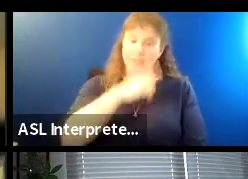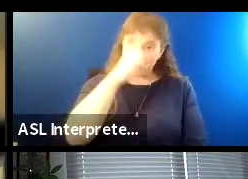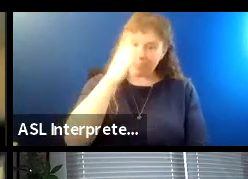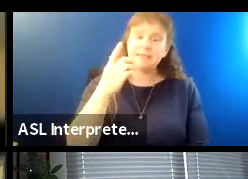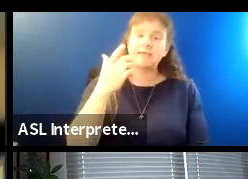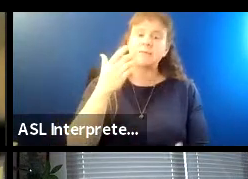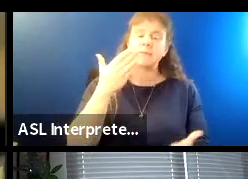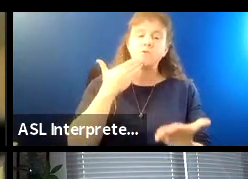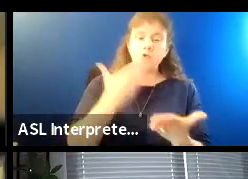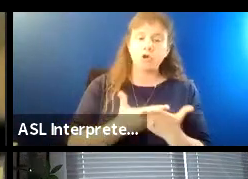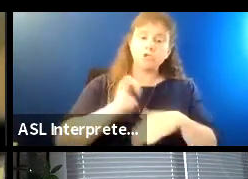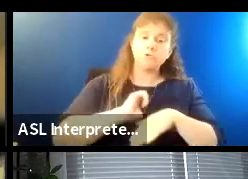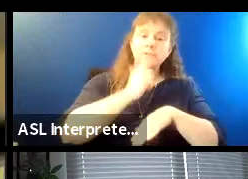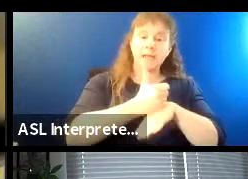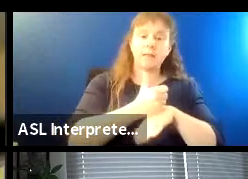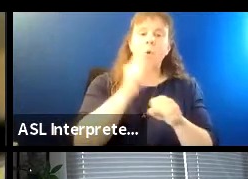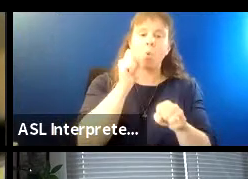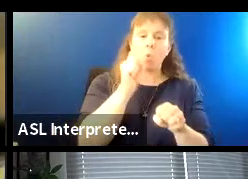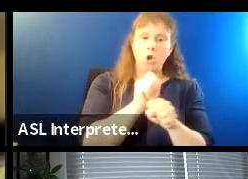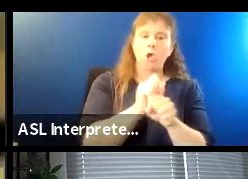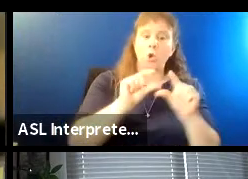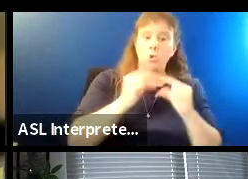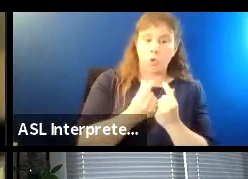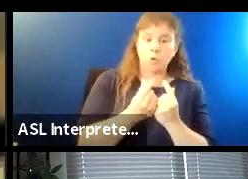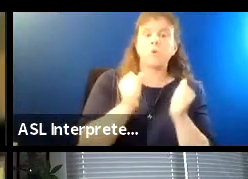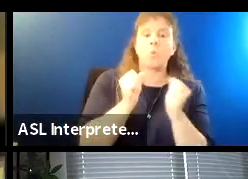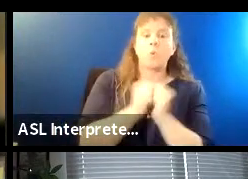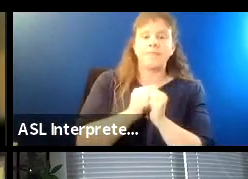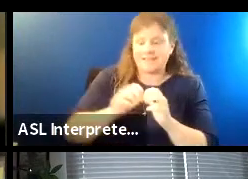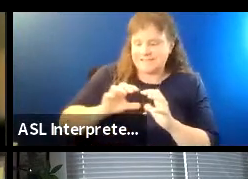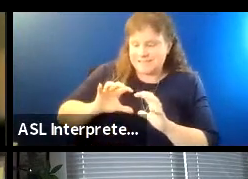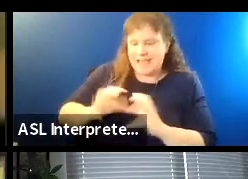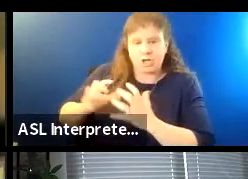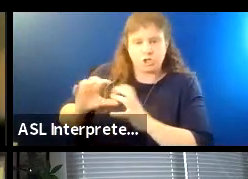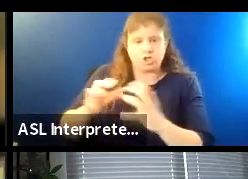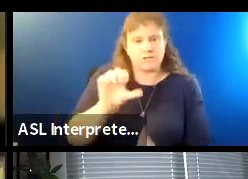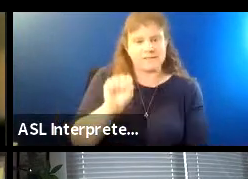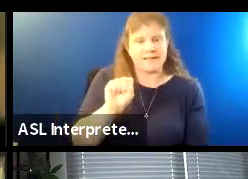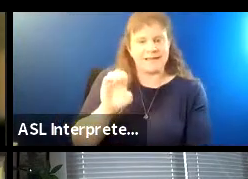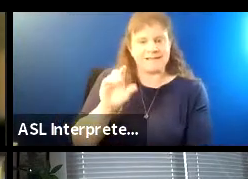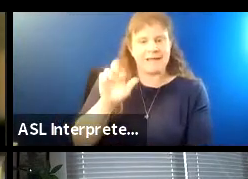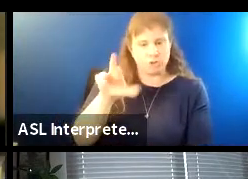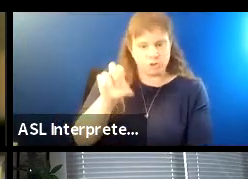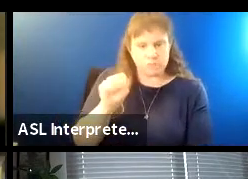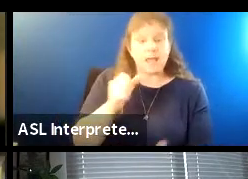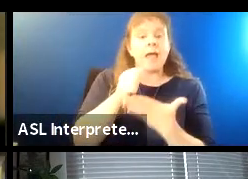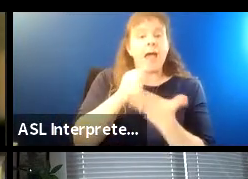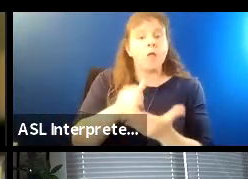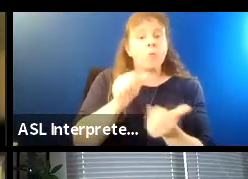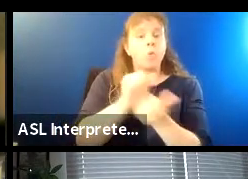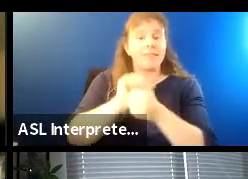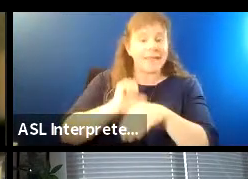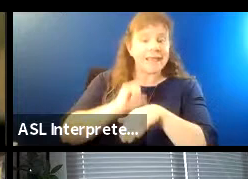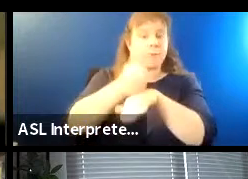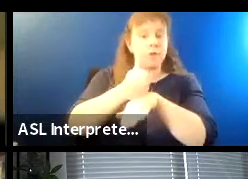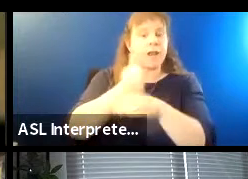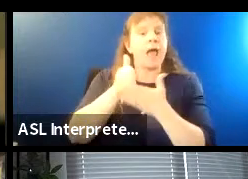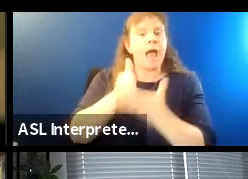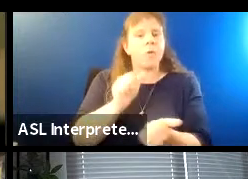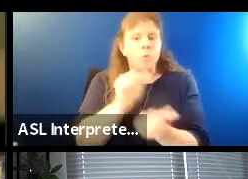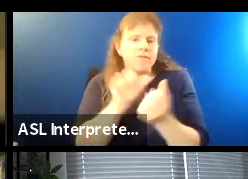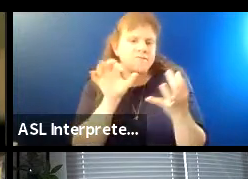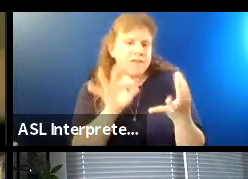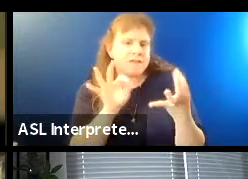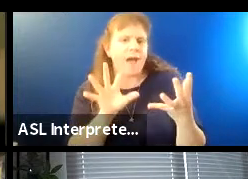sectors, because not only we can provide input, but we can also help with implementation of ideas. So we believe that will be